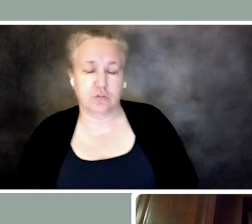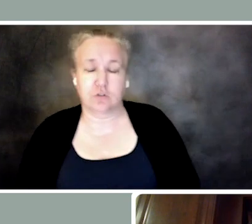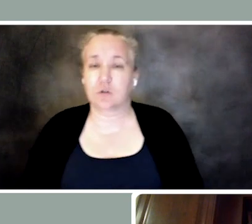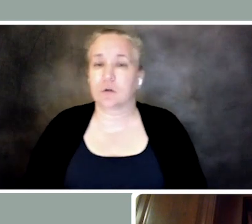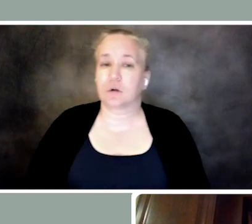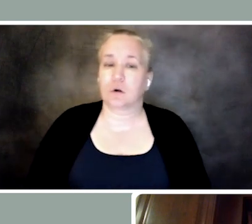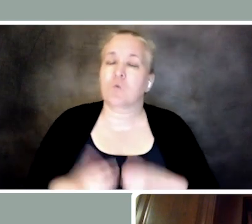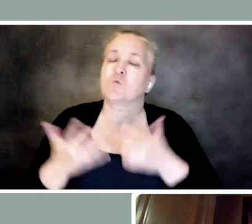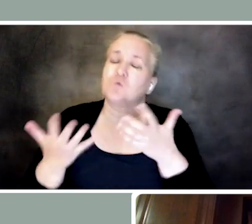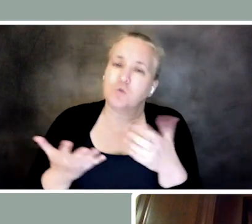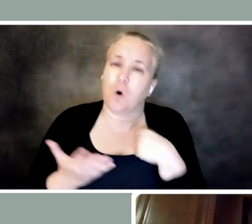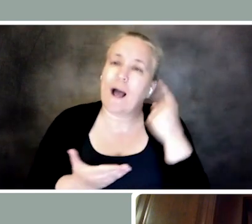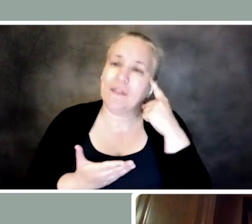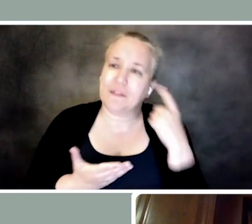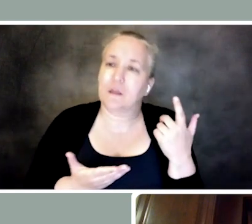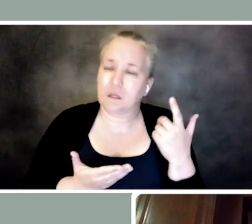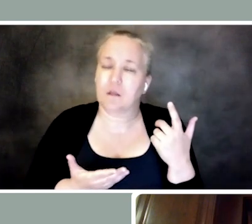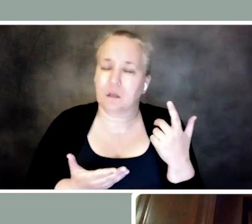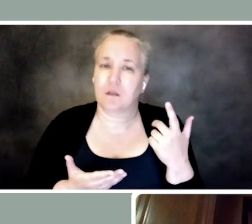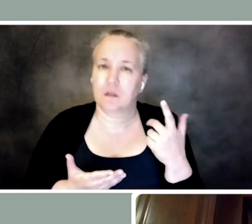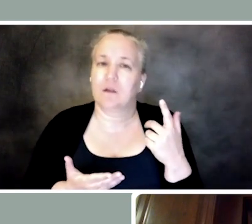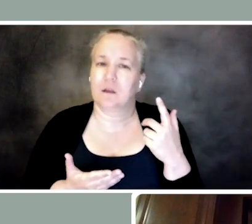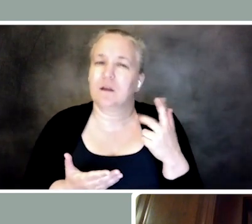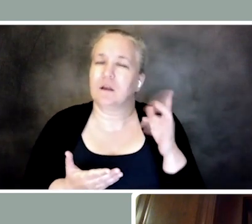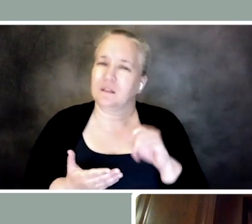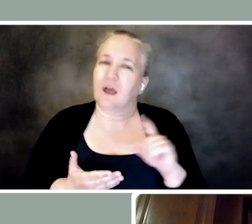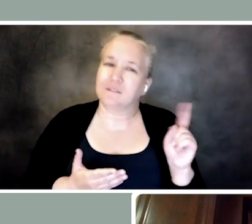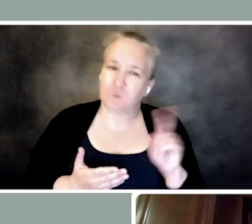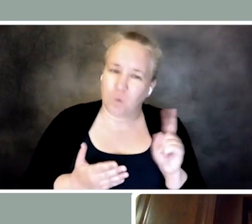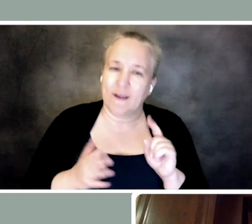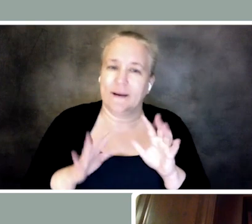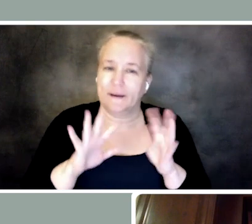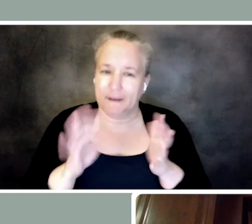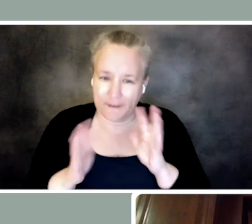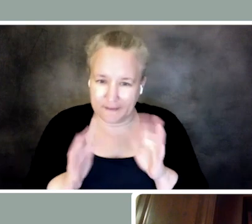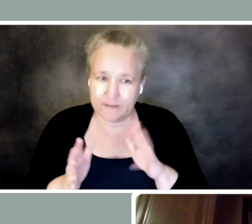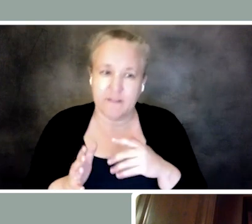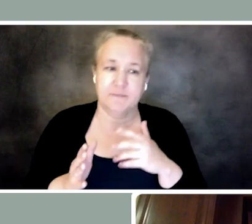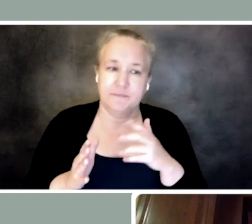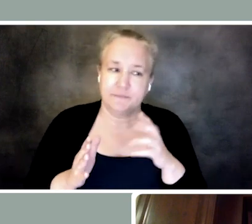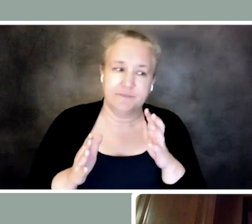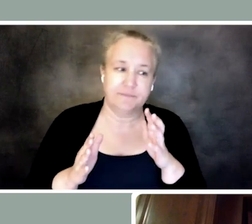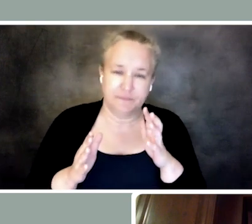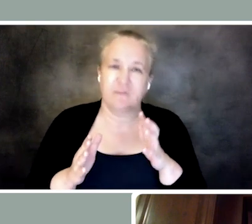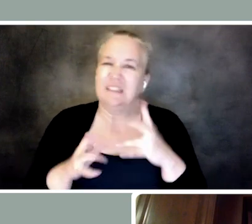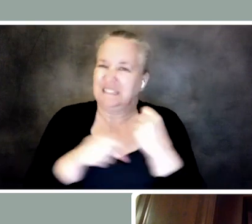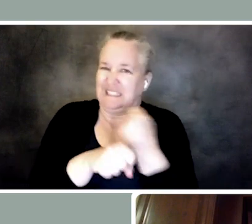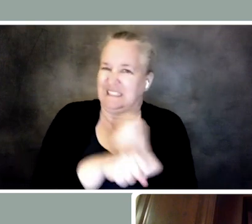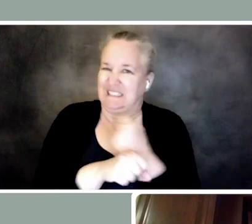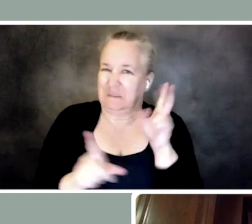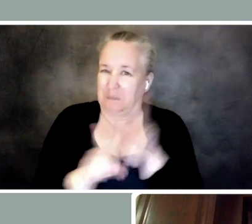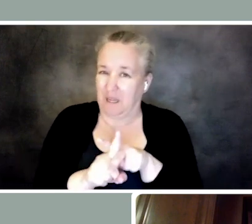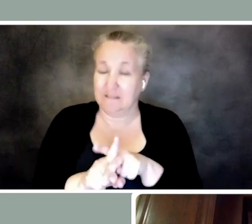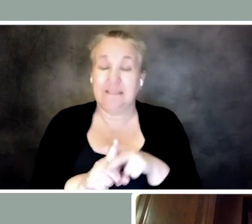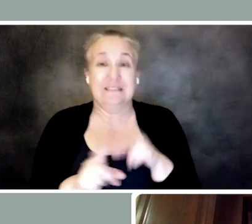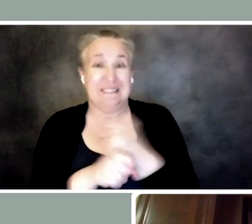So I think this is where statistics come into play. Statistically speaking, bone mets